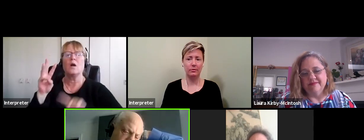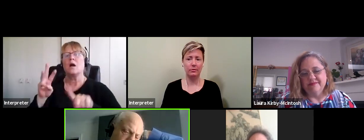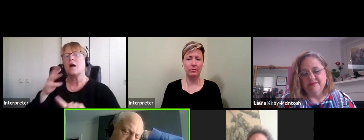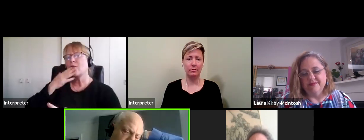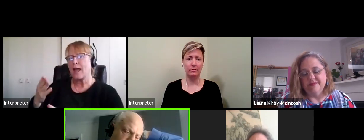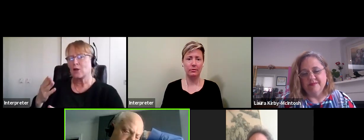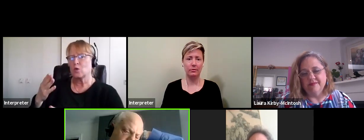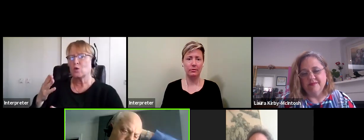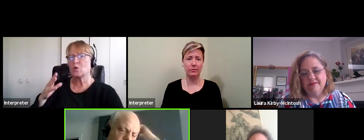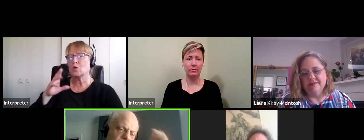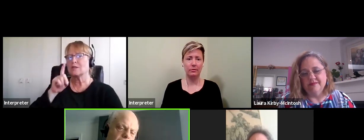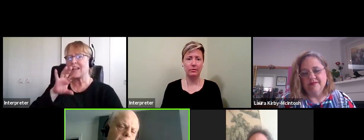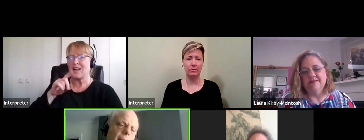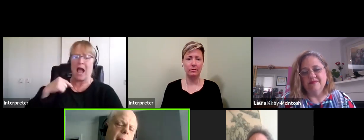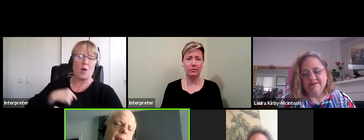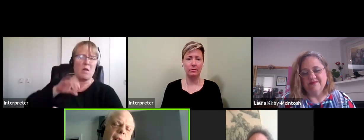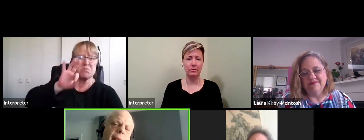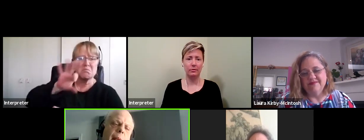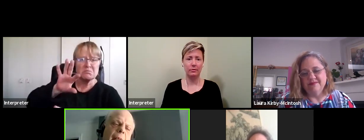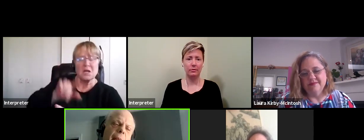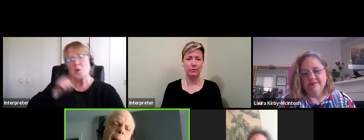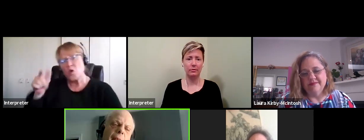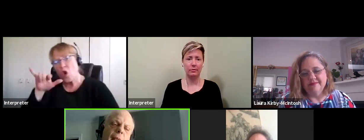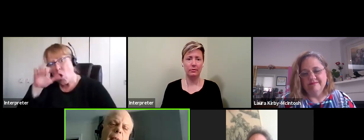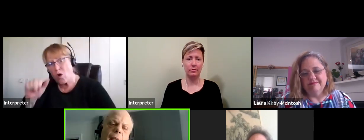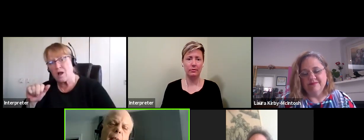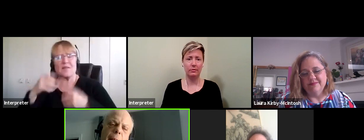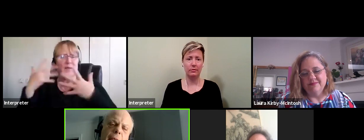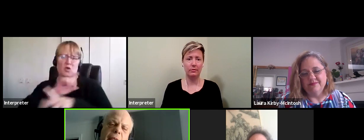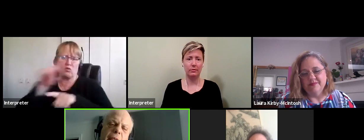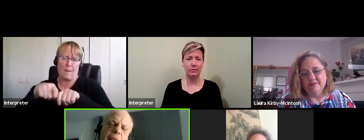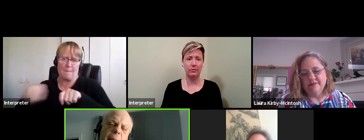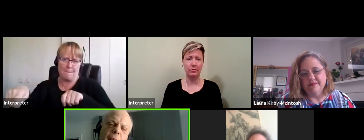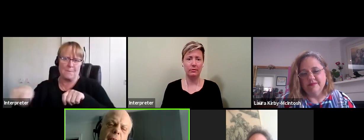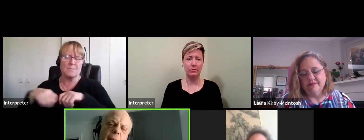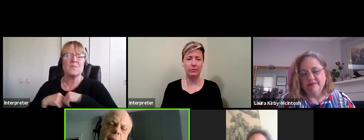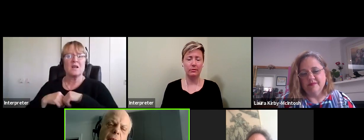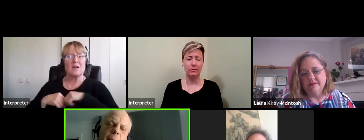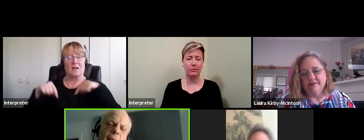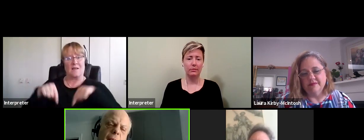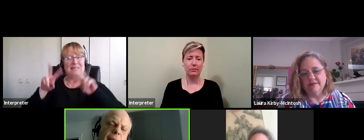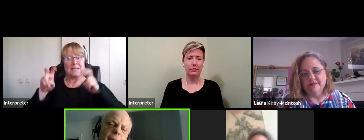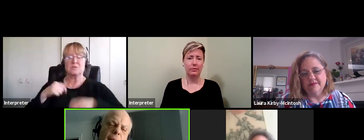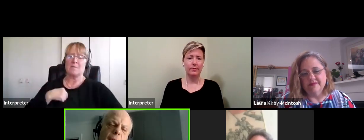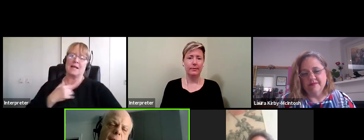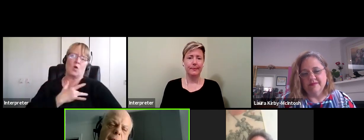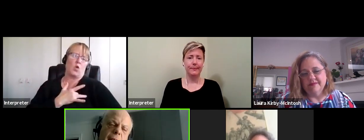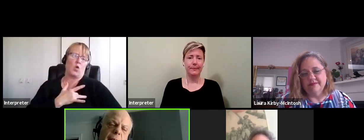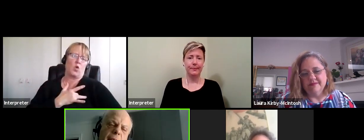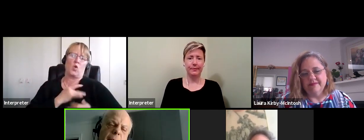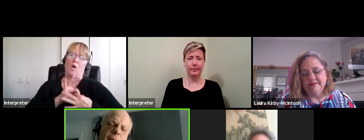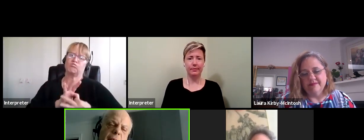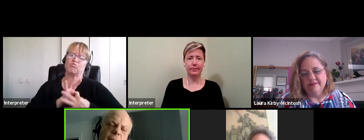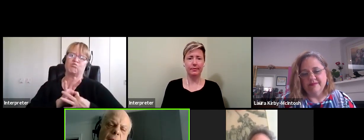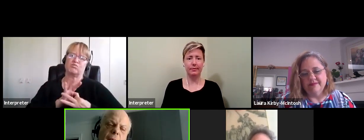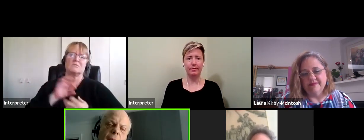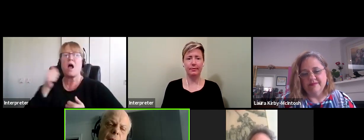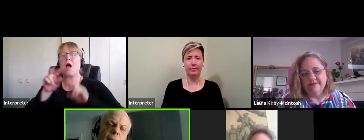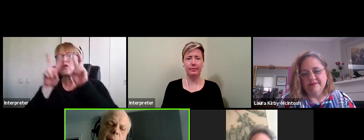my 2 bits, kick it over to Laura, and then we're going to have to wrap up. This is a subject near and dear to my heart, as are all the other